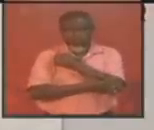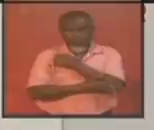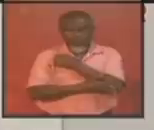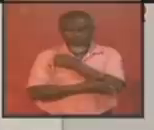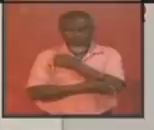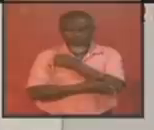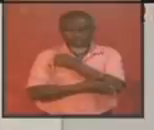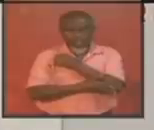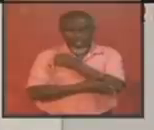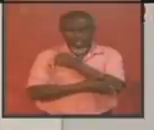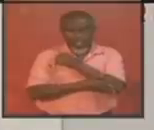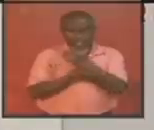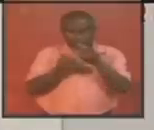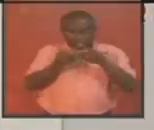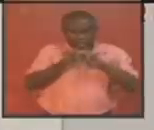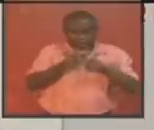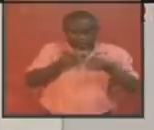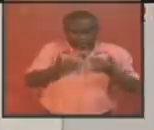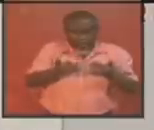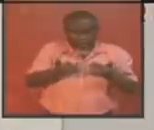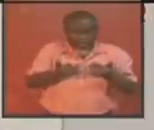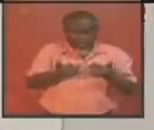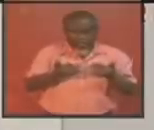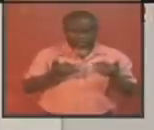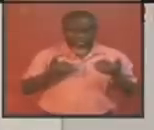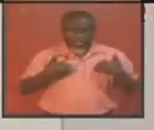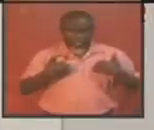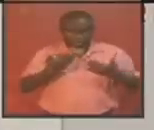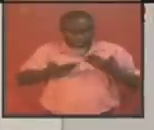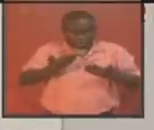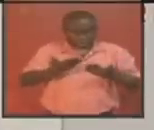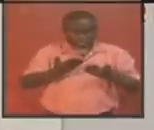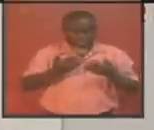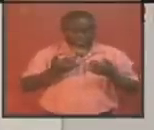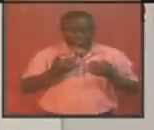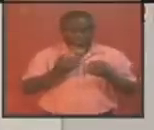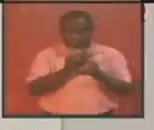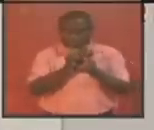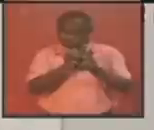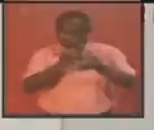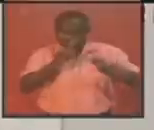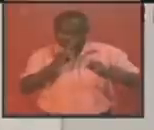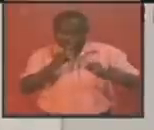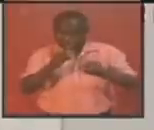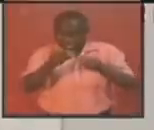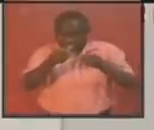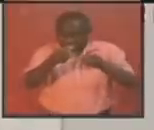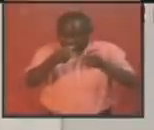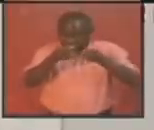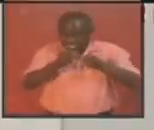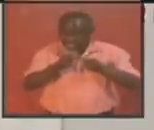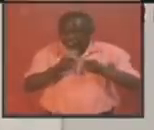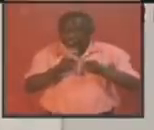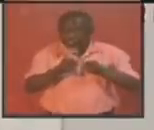arisen the issue of some sort of free provision. We've received no offer or correspondence